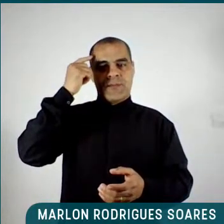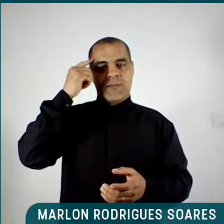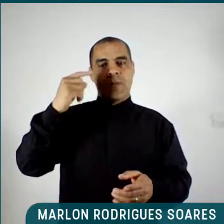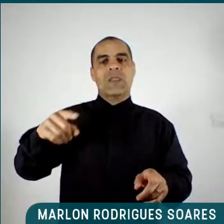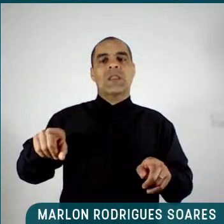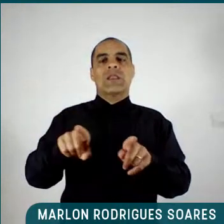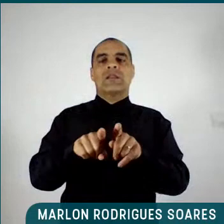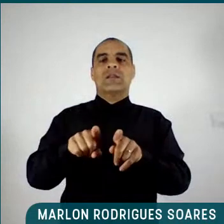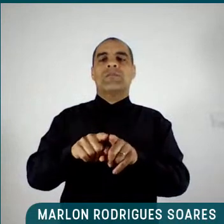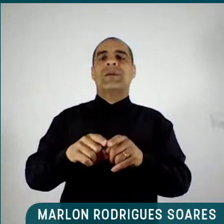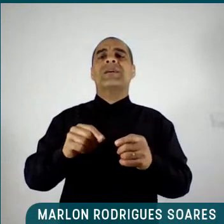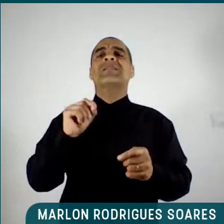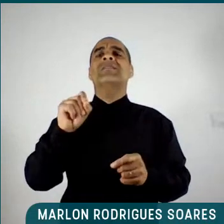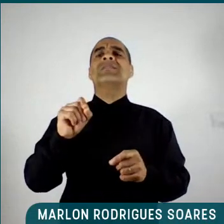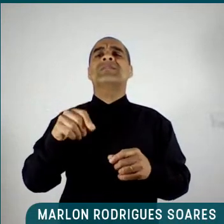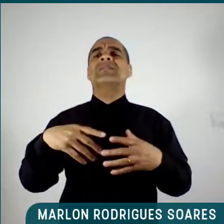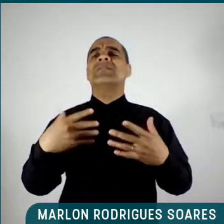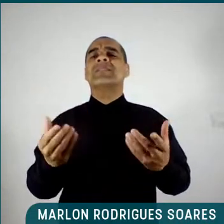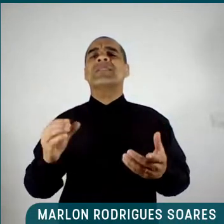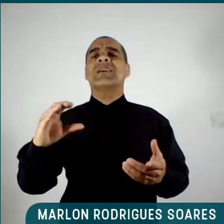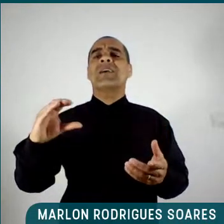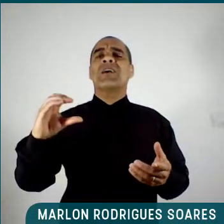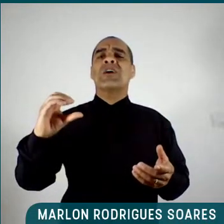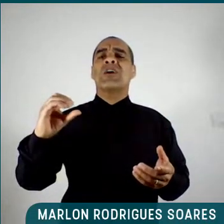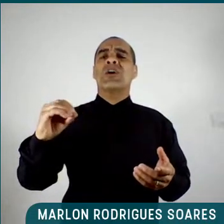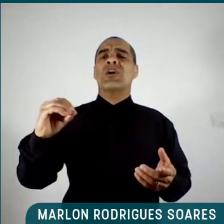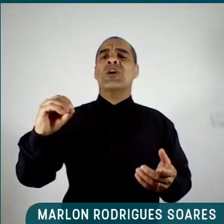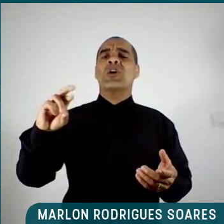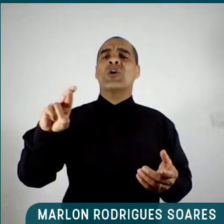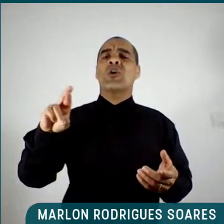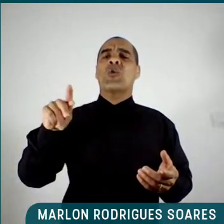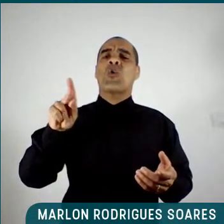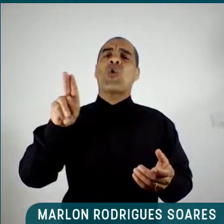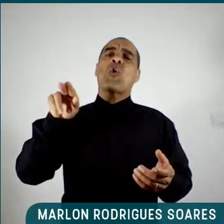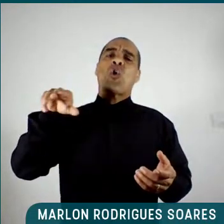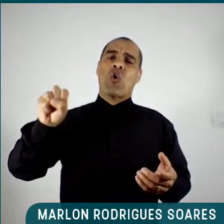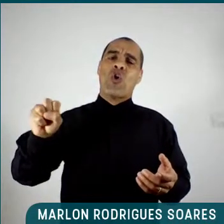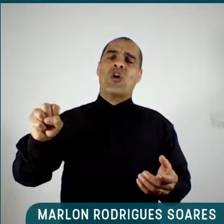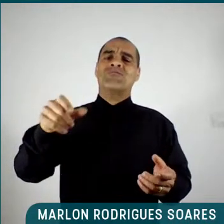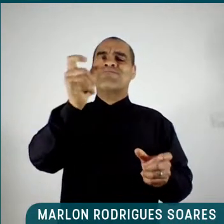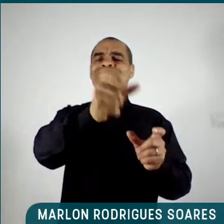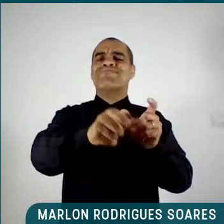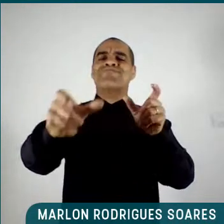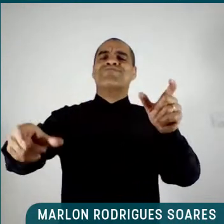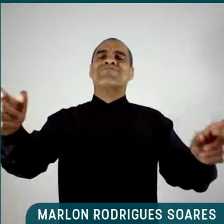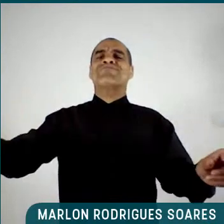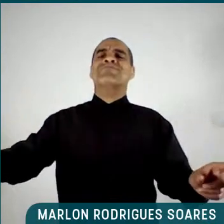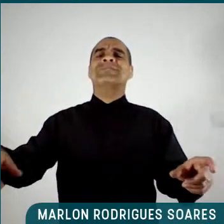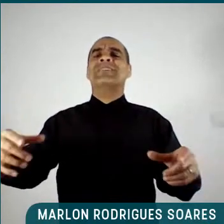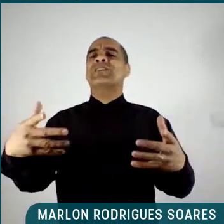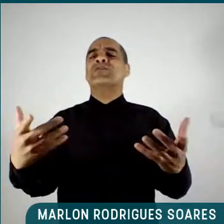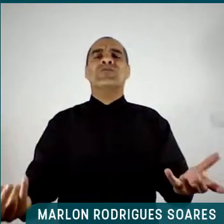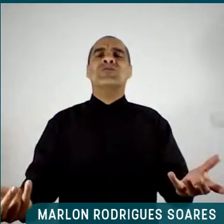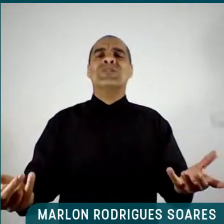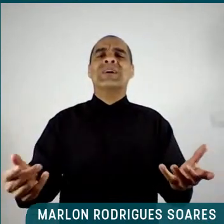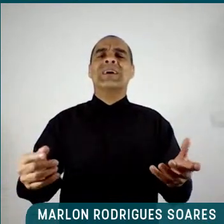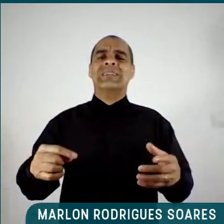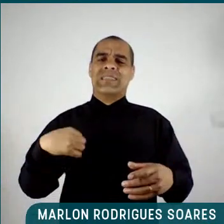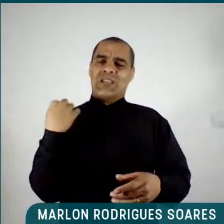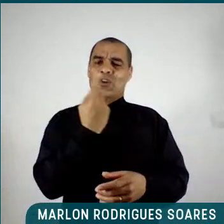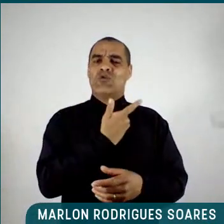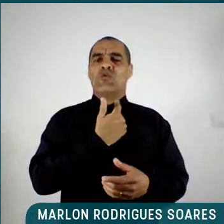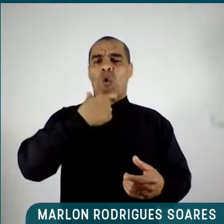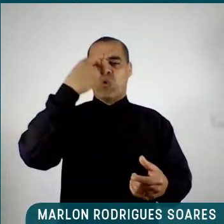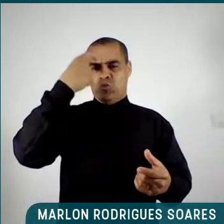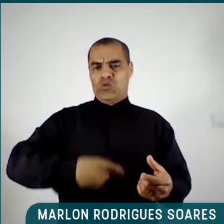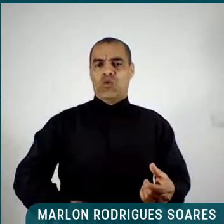have to think about what are the bodies that can have access in some places but not in